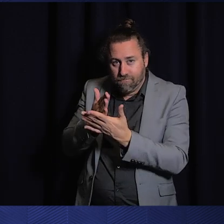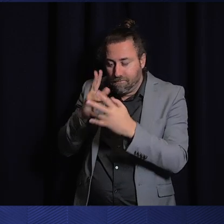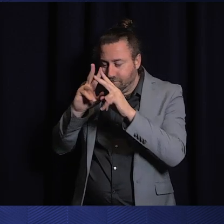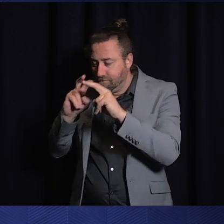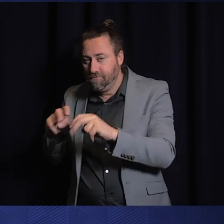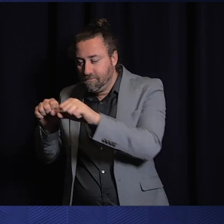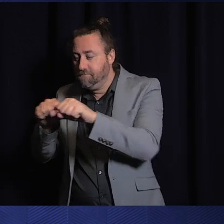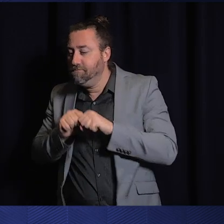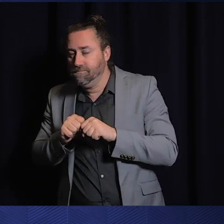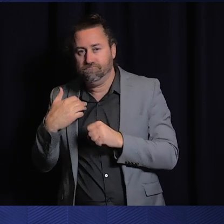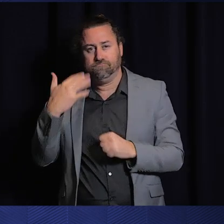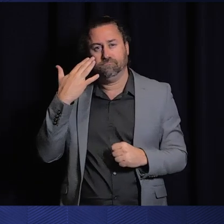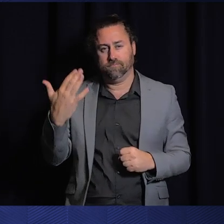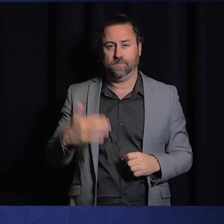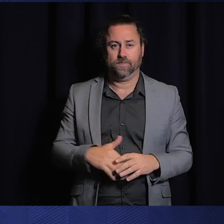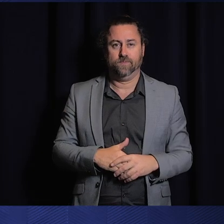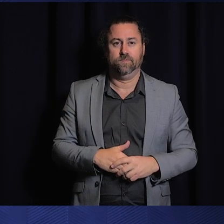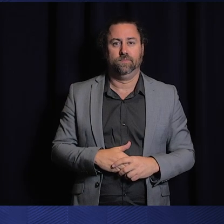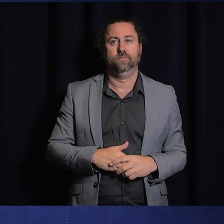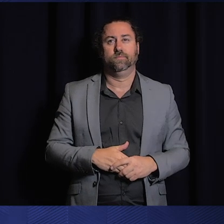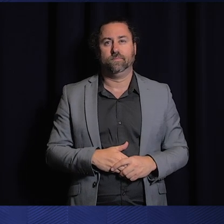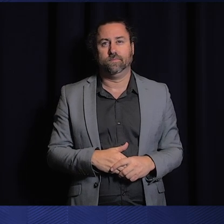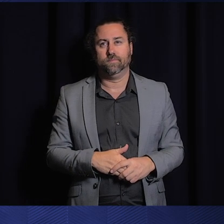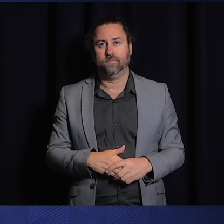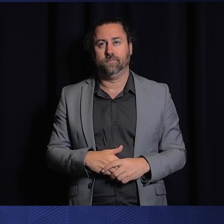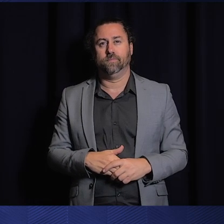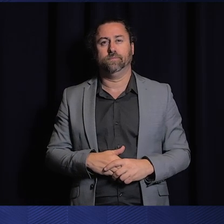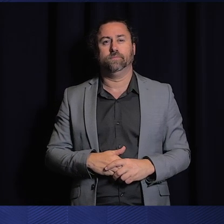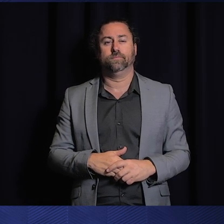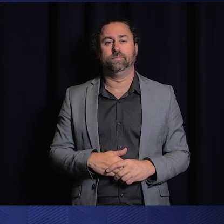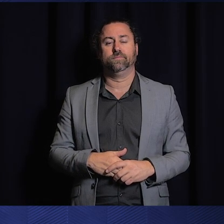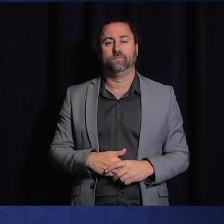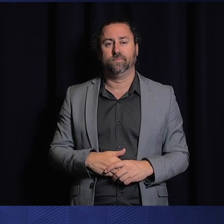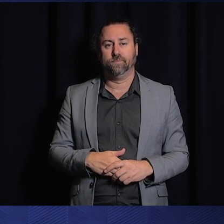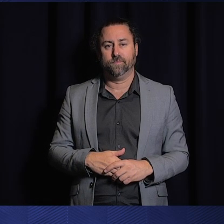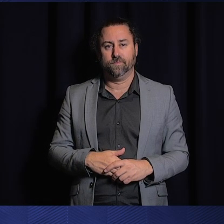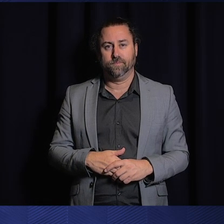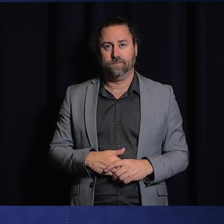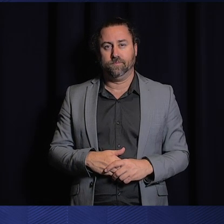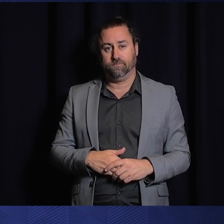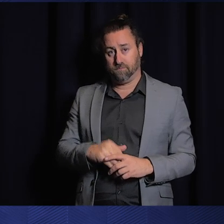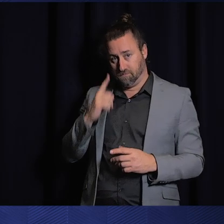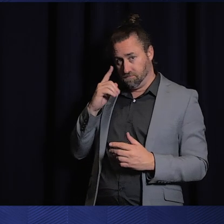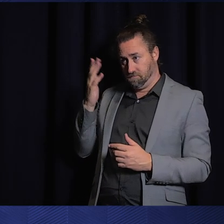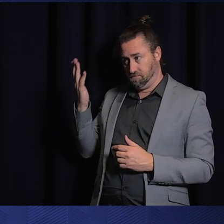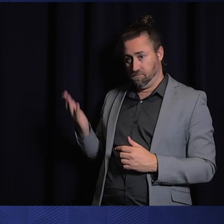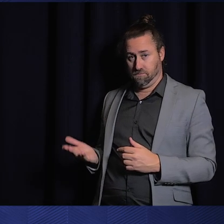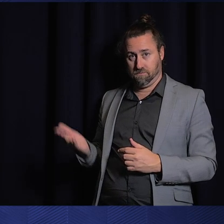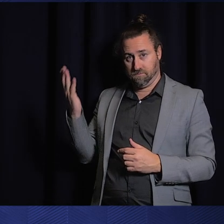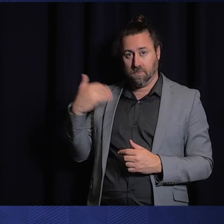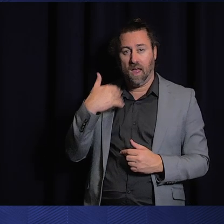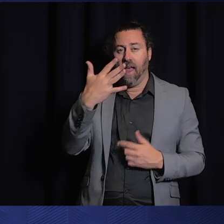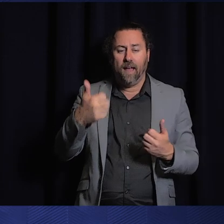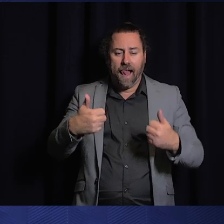And now on to the focus of this presentation today. I will pause with this slide to say that all of the figures I just